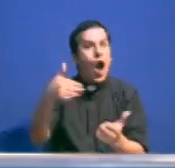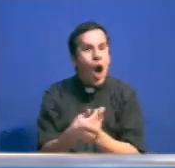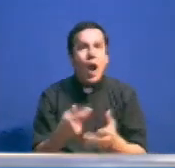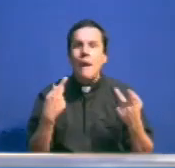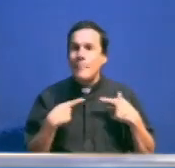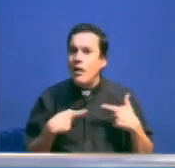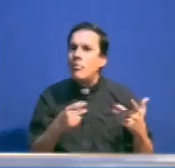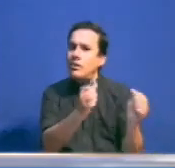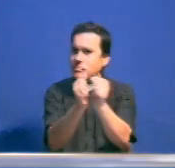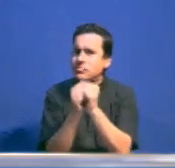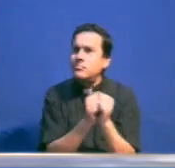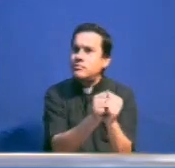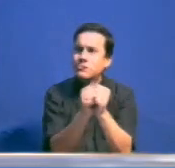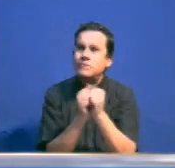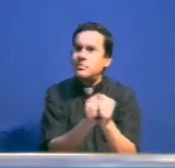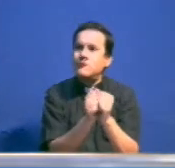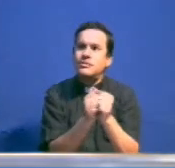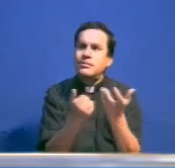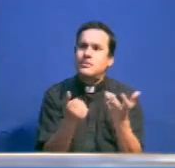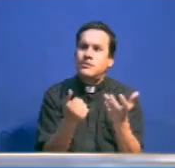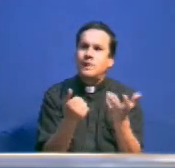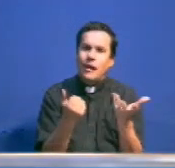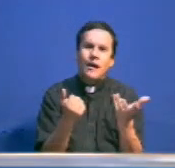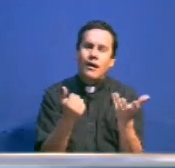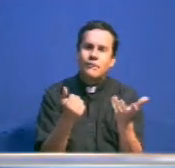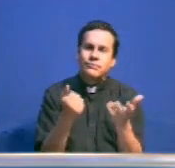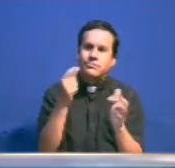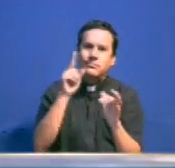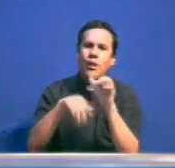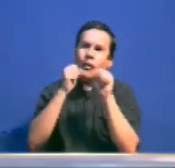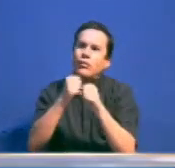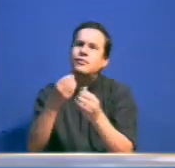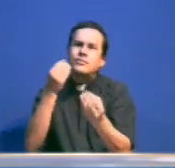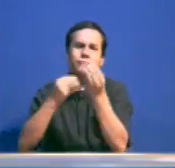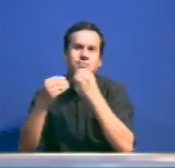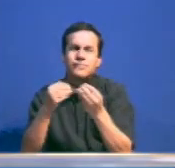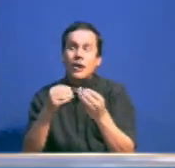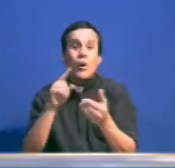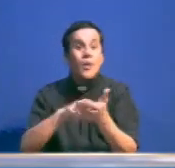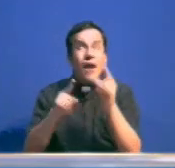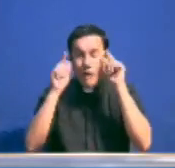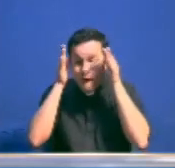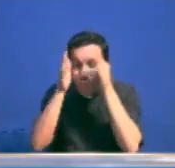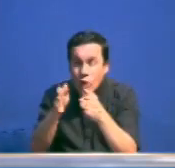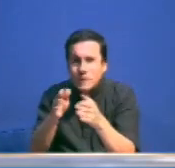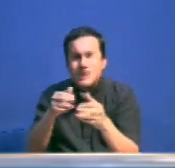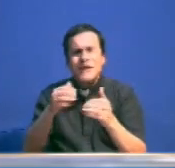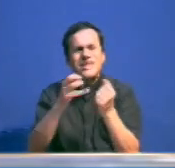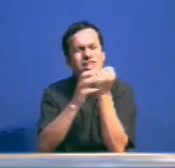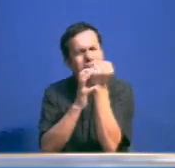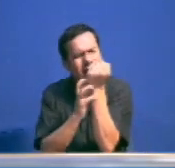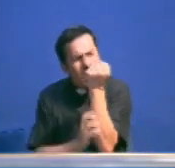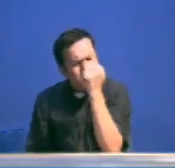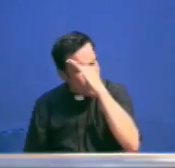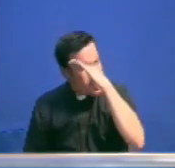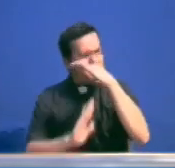together, and be fed by the government from the top to the lowest. We are targeting the poorest of the poor, the neediest of the